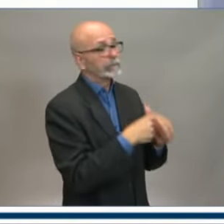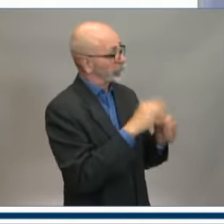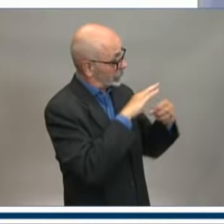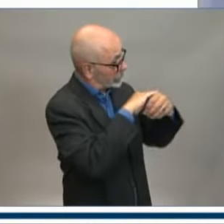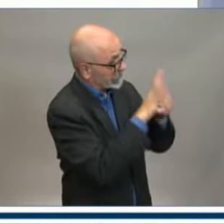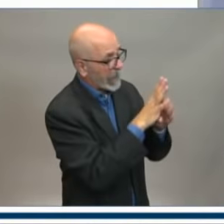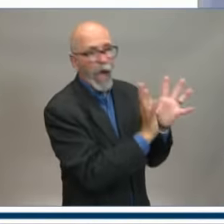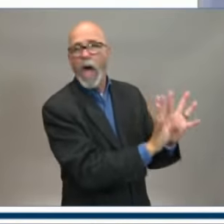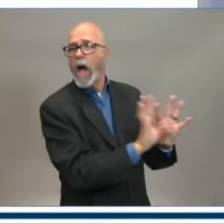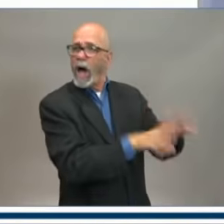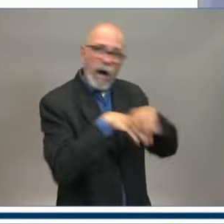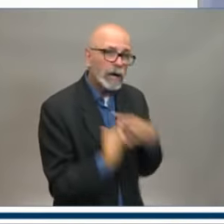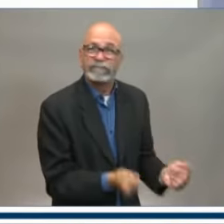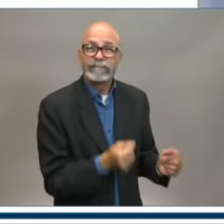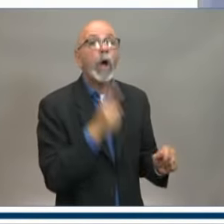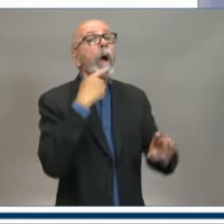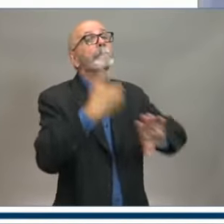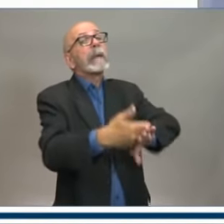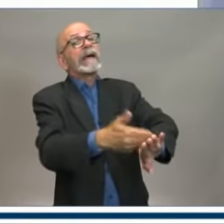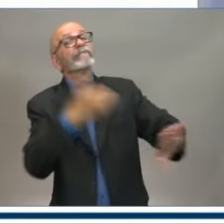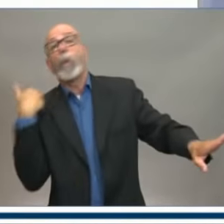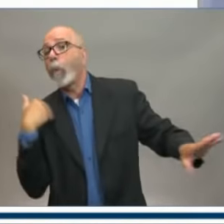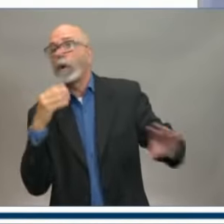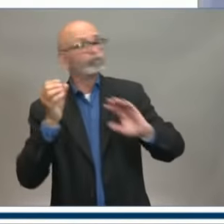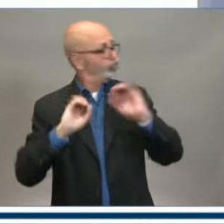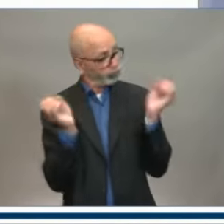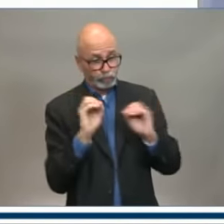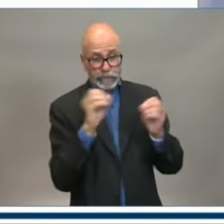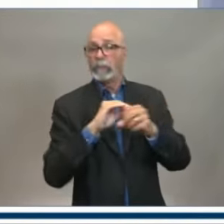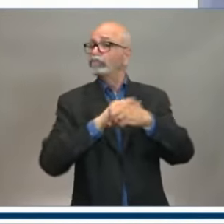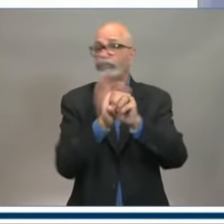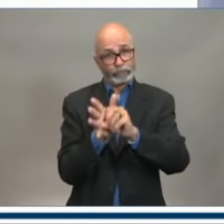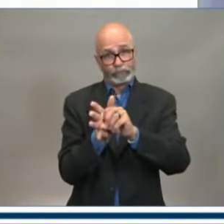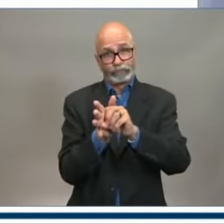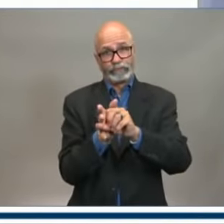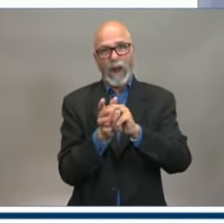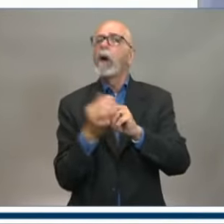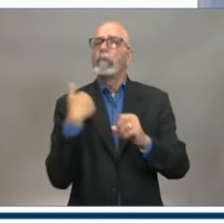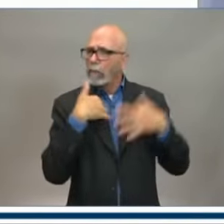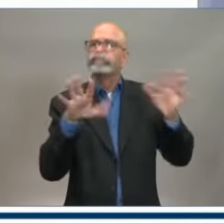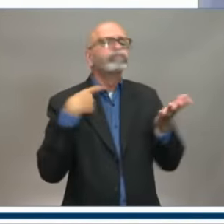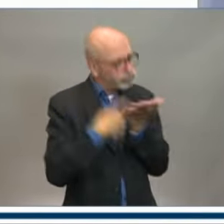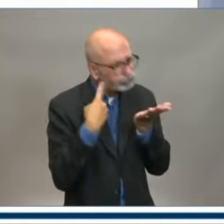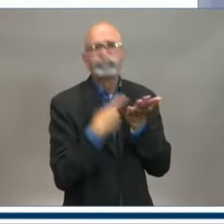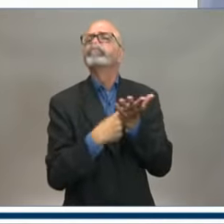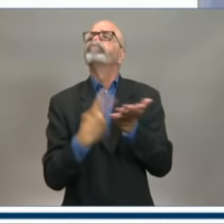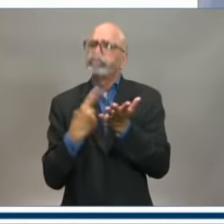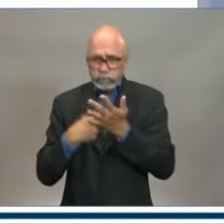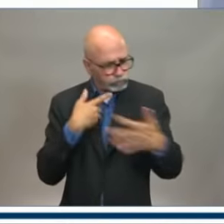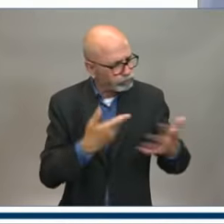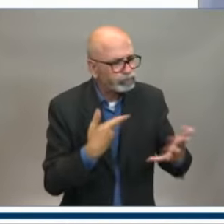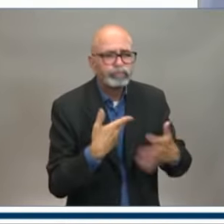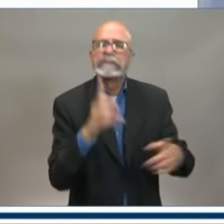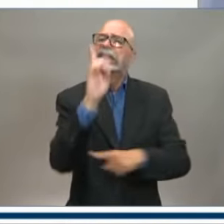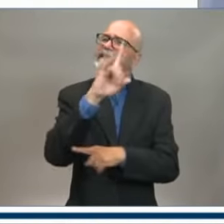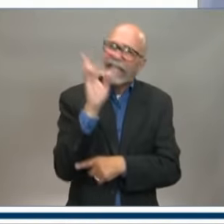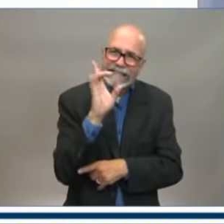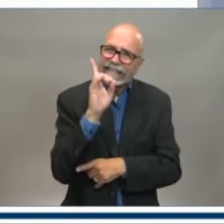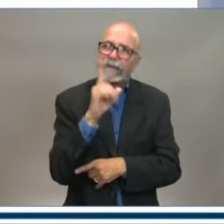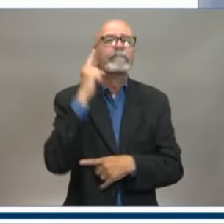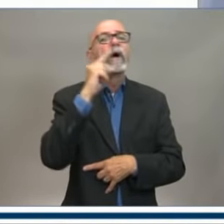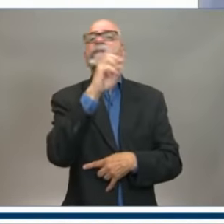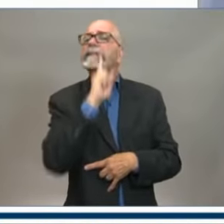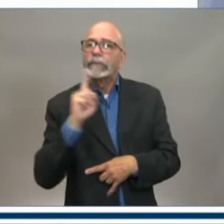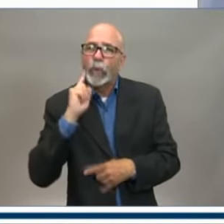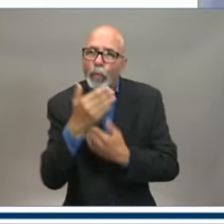virus, there had been ongoing conversations around the very thing that you're referring to, which is single rooms in the facility.